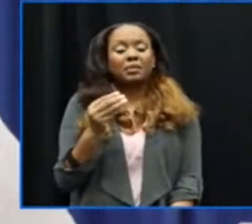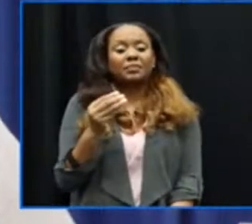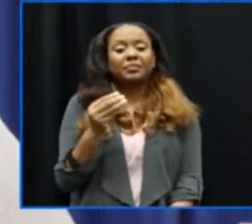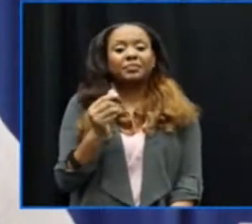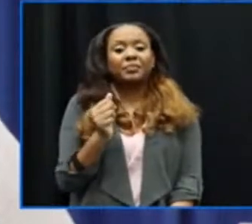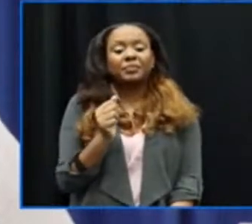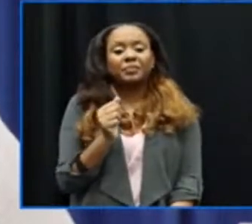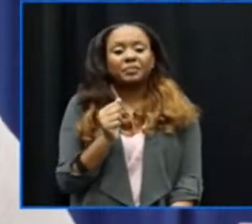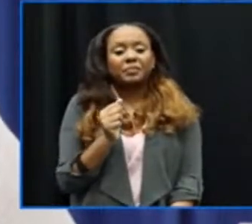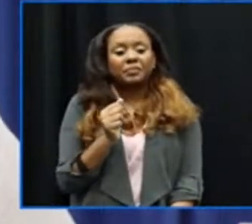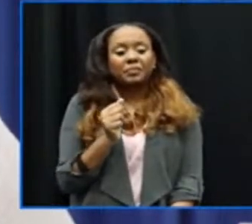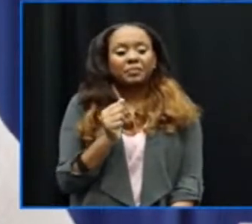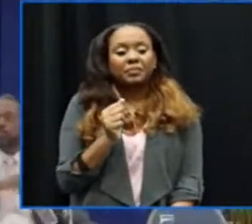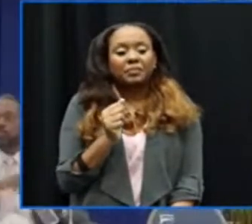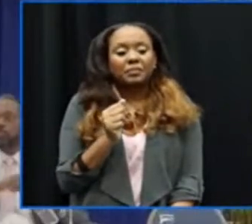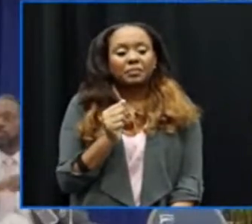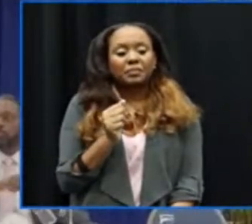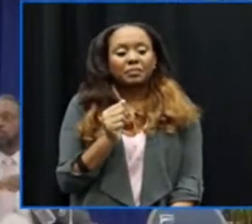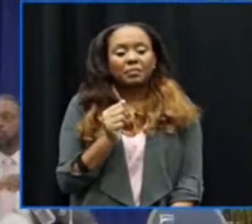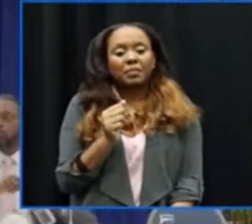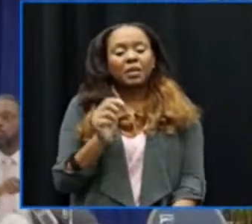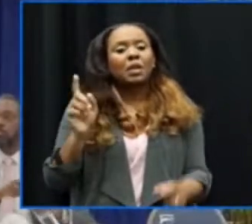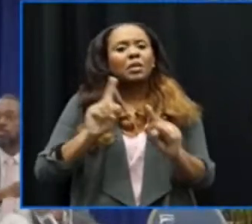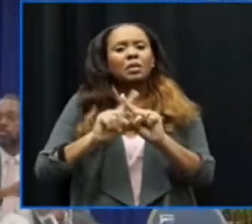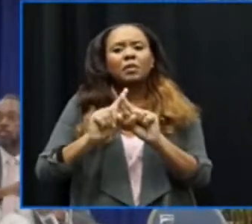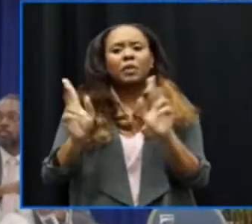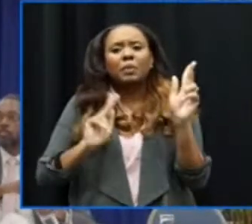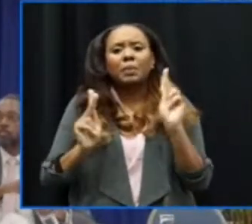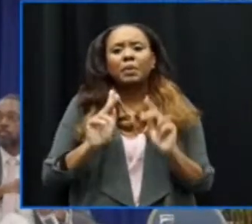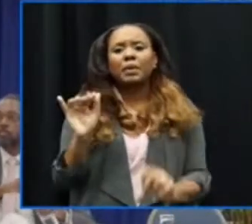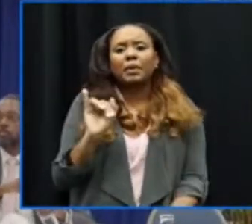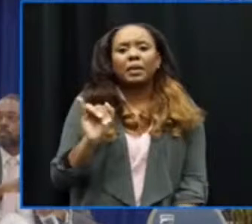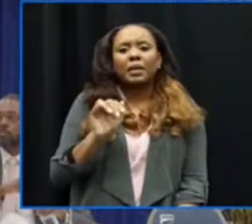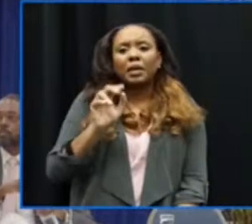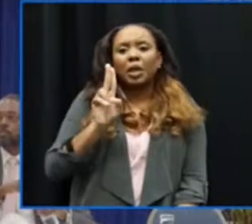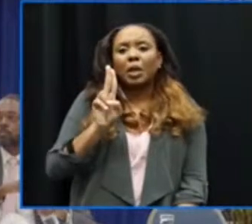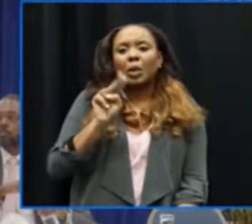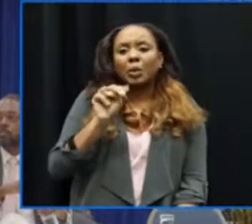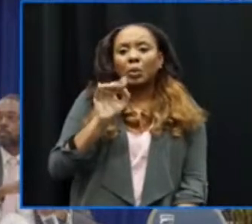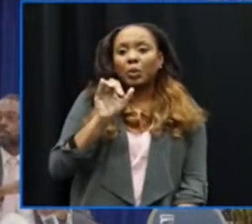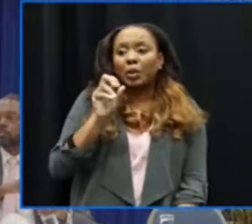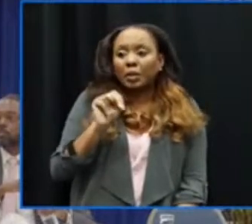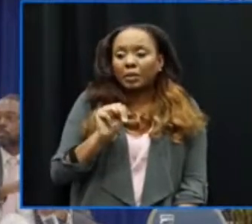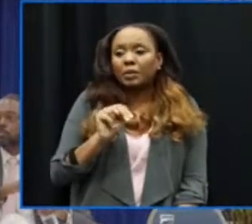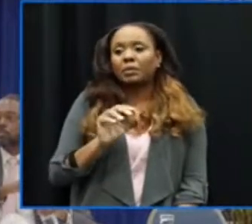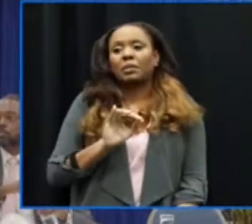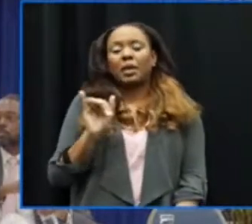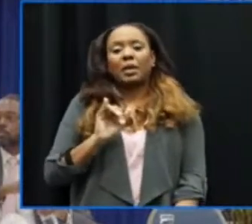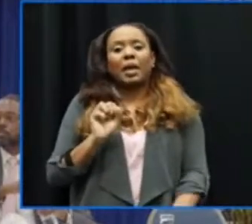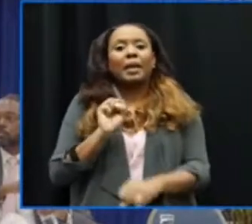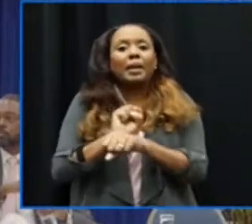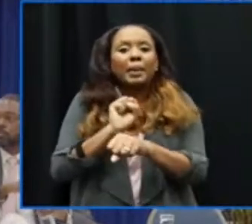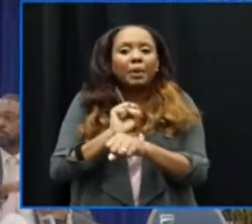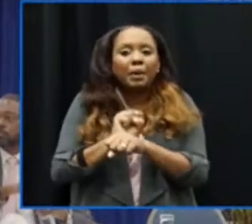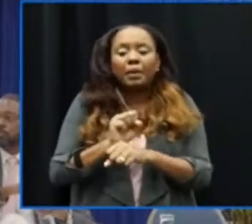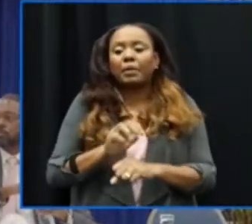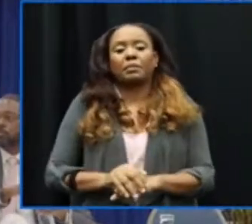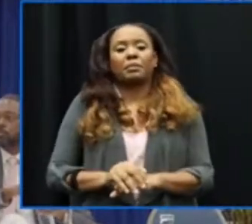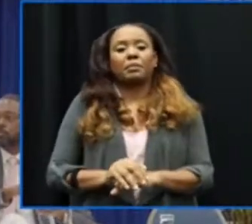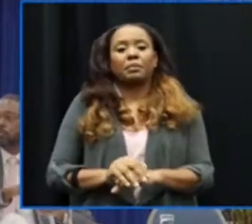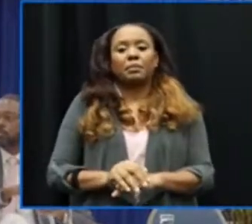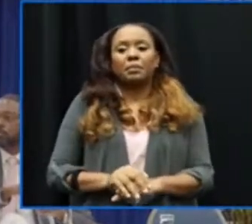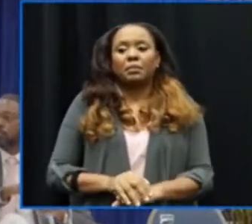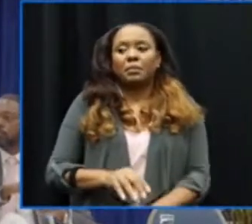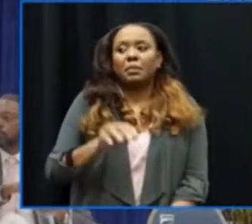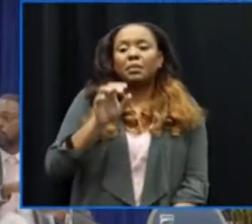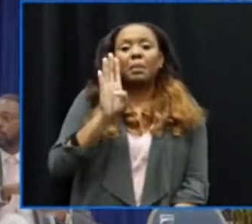members of the country, from the social partnership, the private sector, members of the labor movement, the Barbados Association